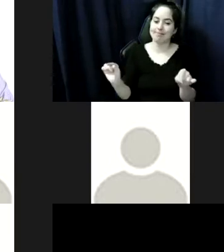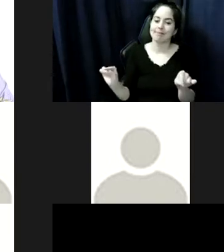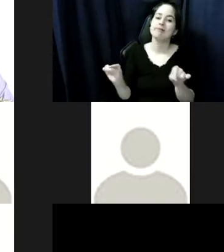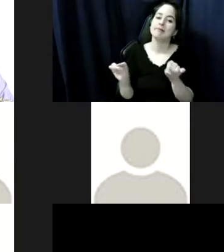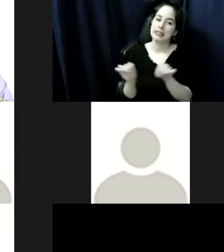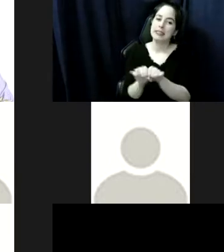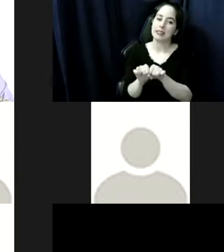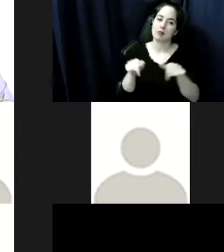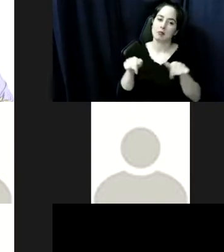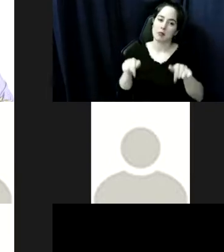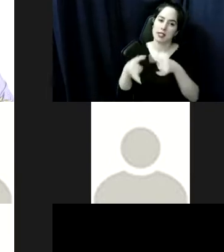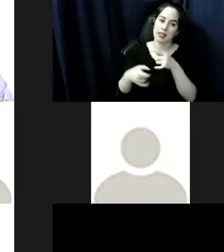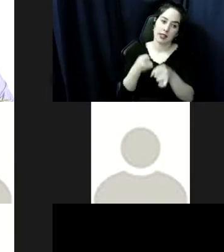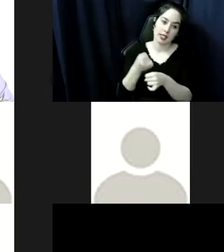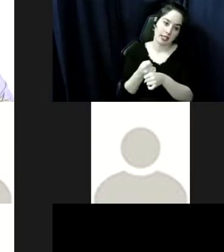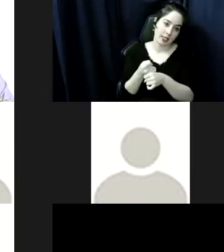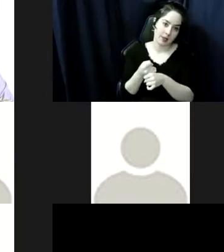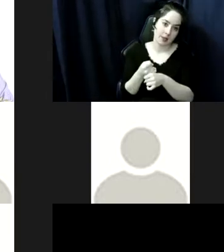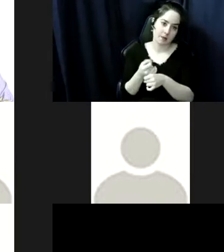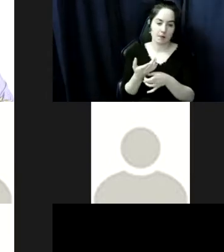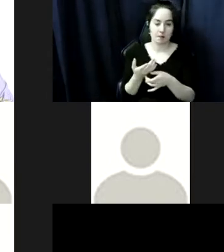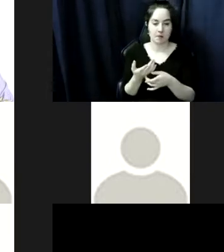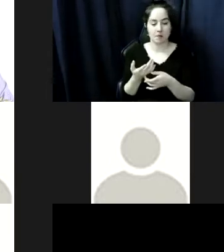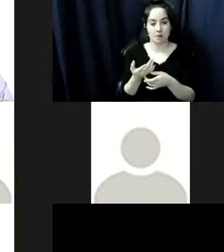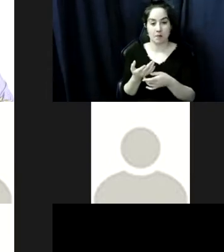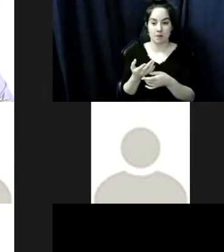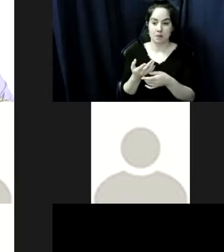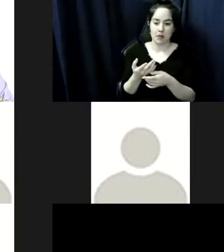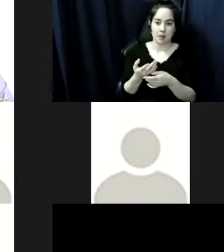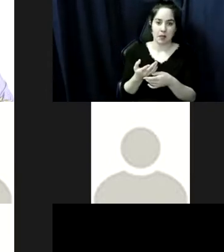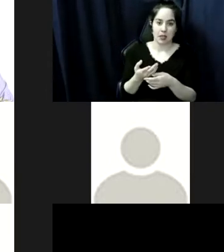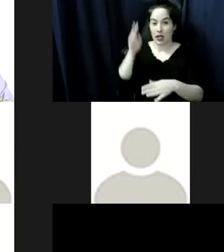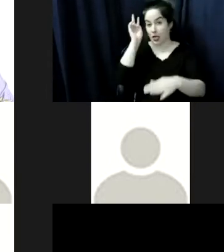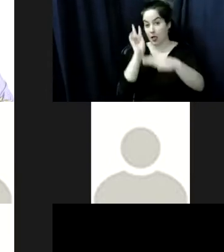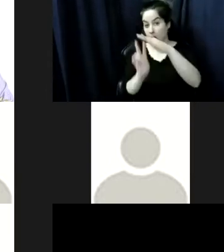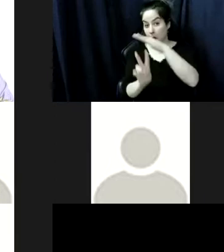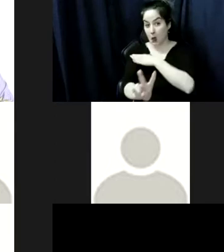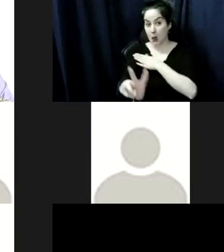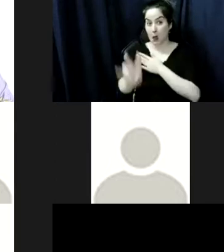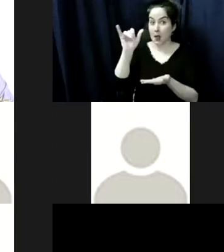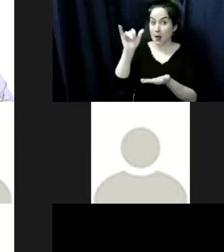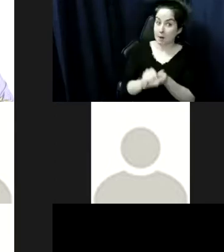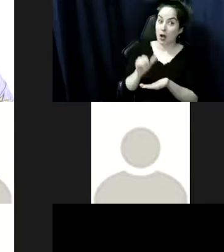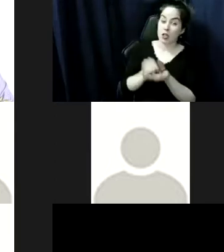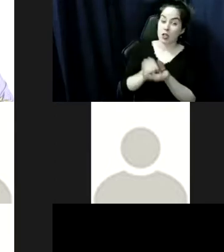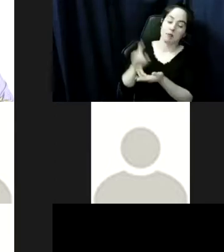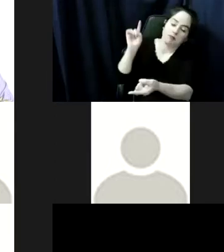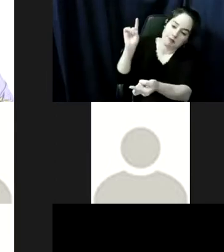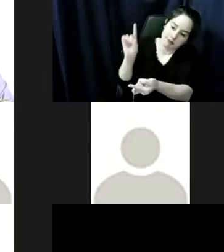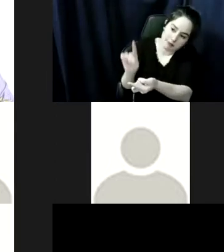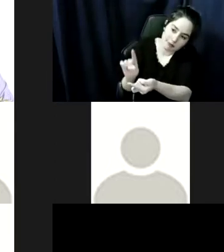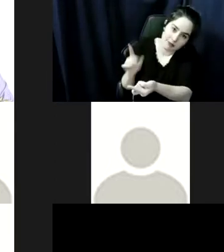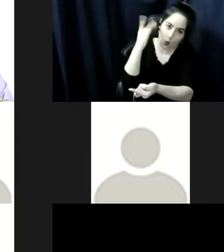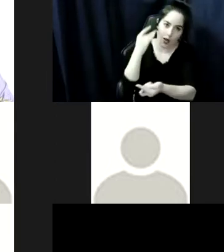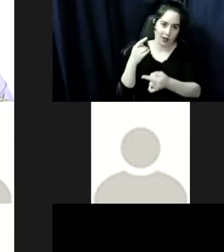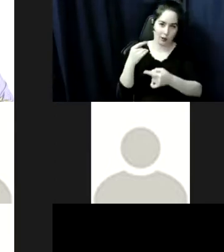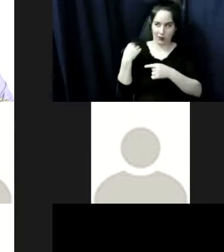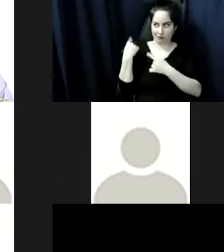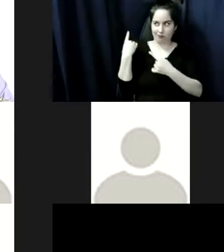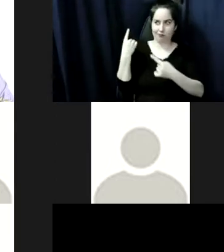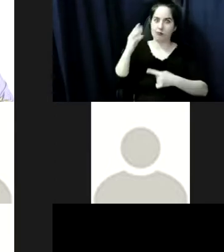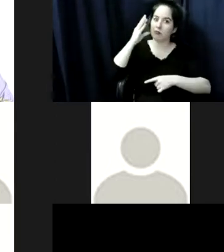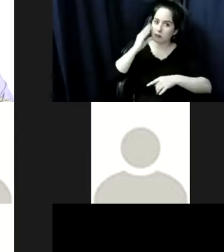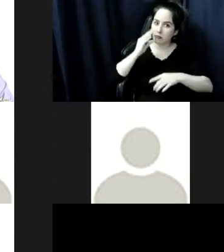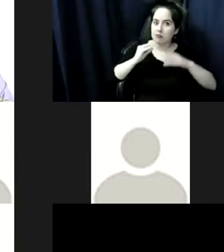little less unpredictable, because now we've gone through a couple of cycles and there's been some sort of like experimentation with, you